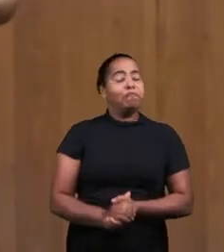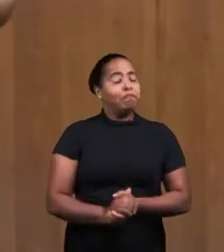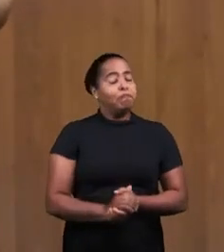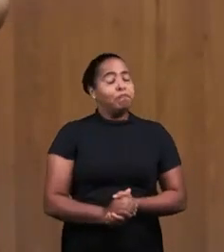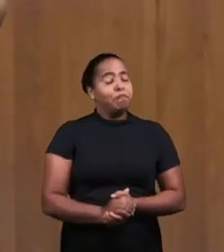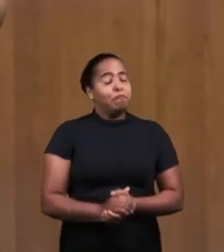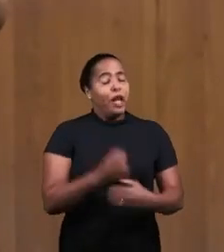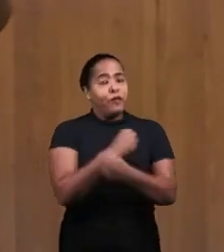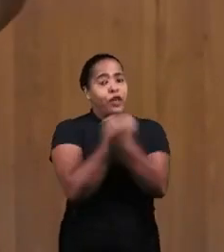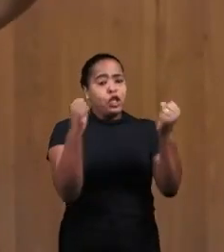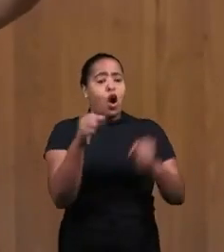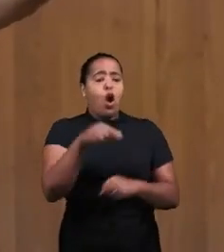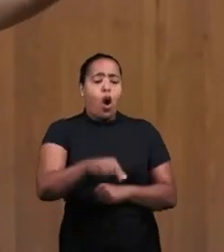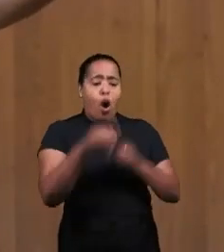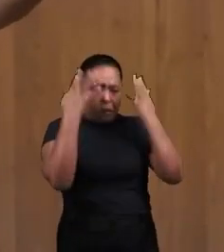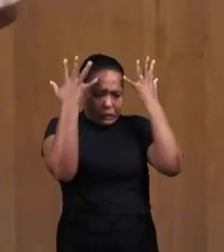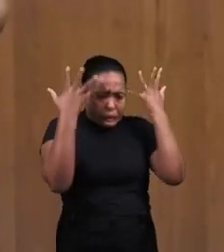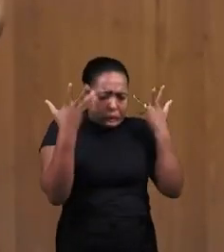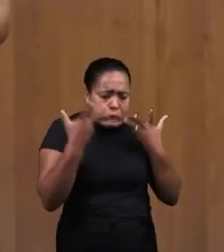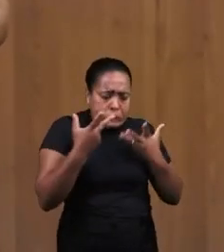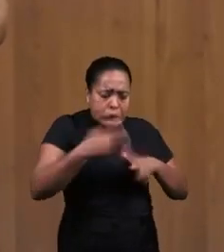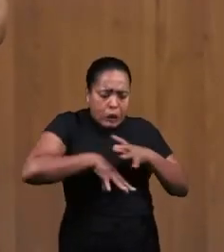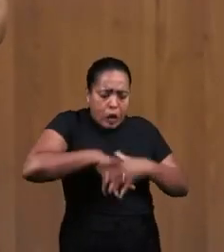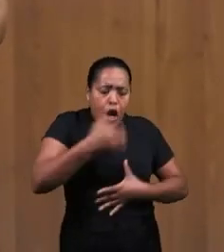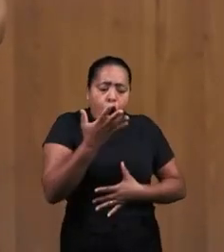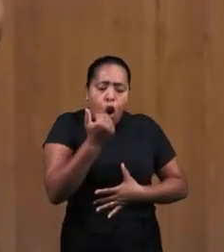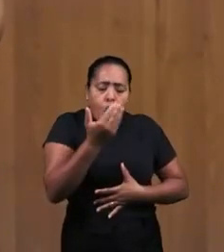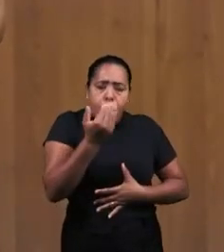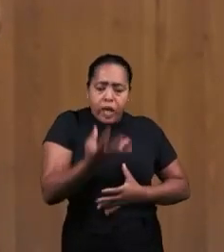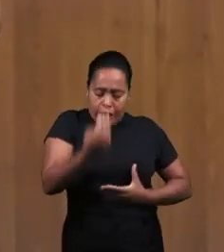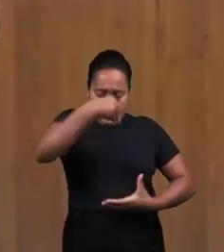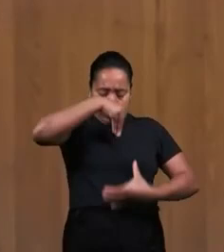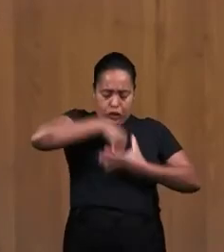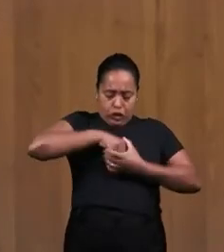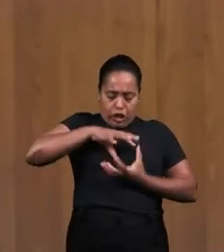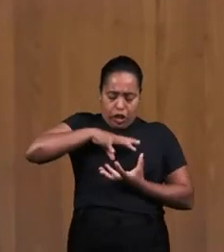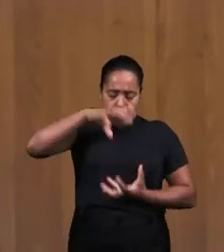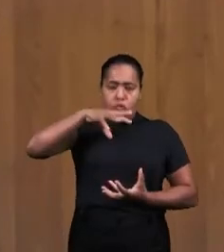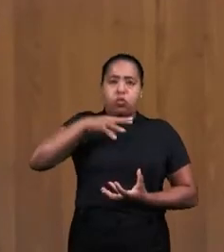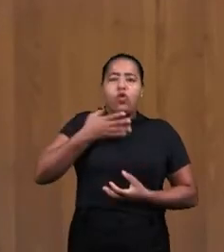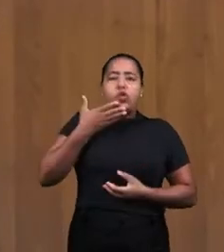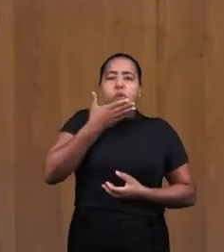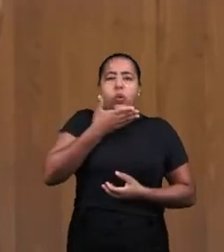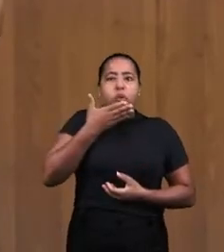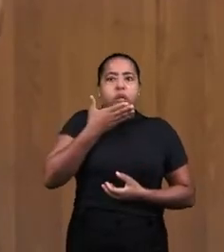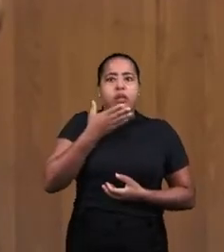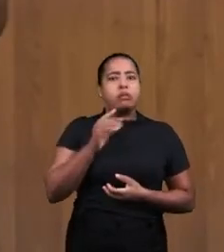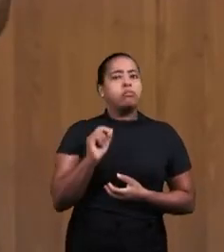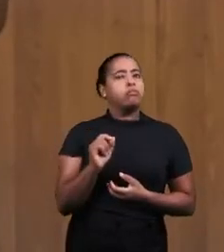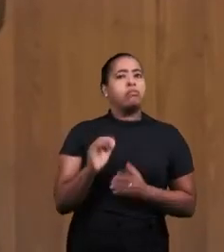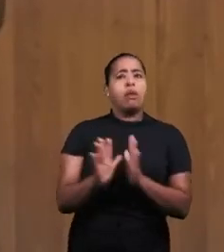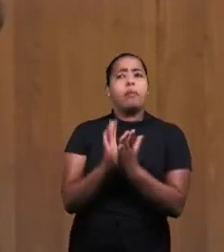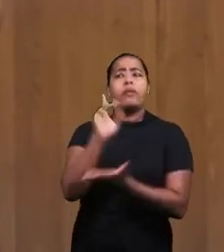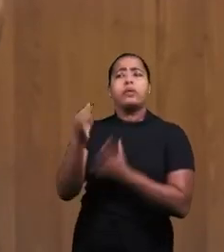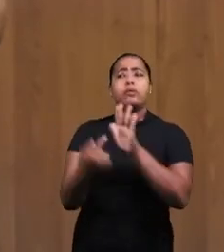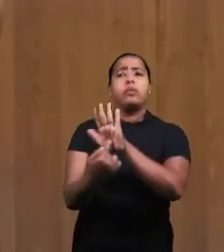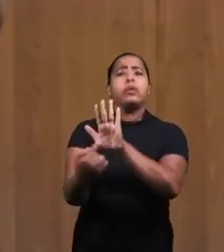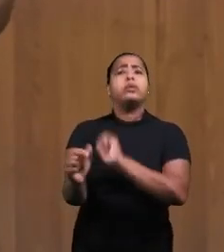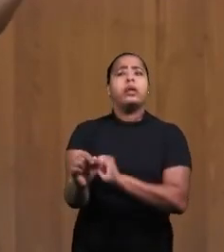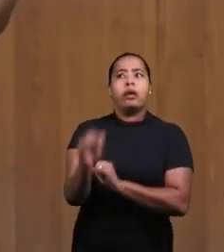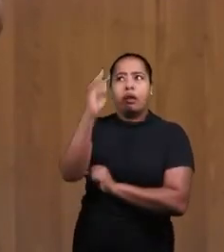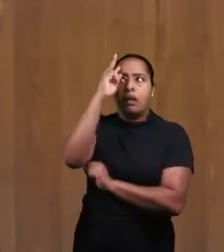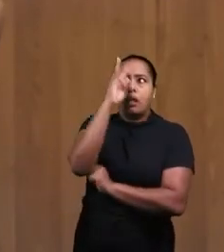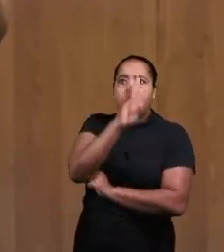said, "Out of the eater came something to eat, and out of the strong came something sweet." But the Word of God tells us that by